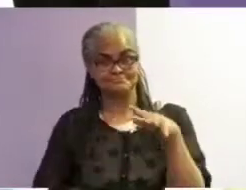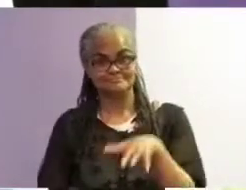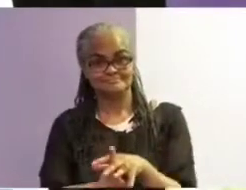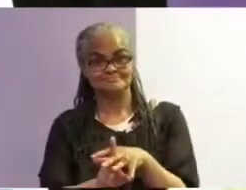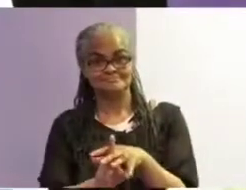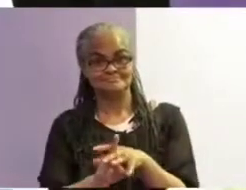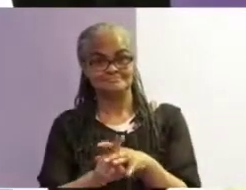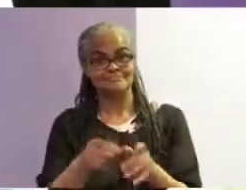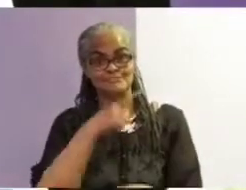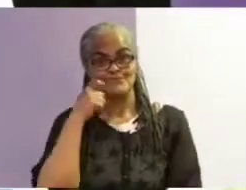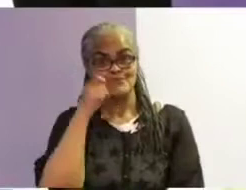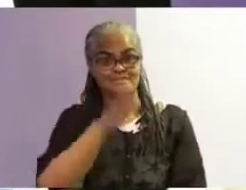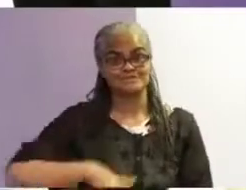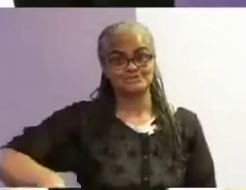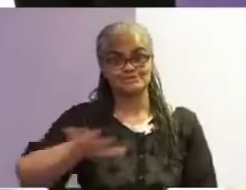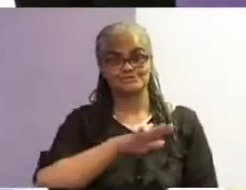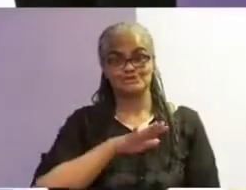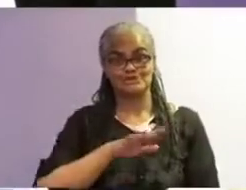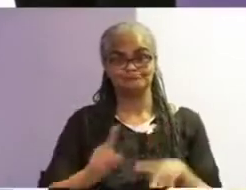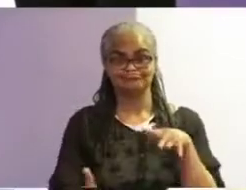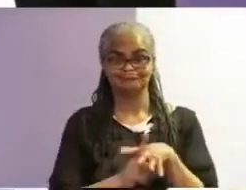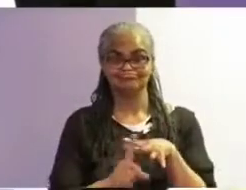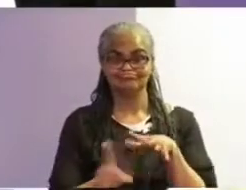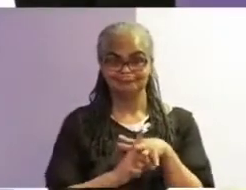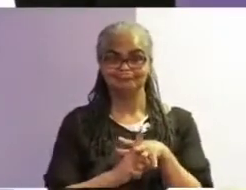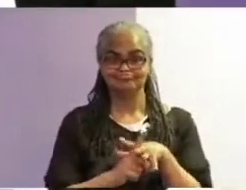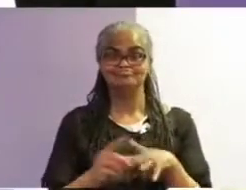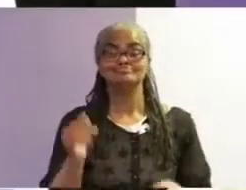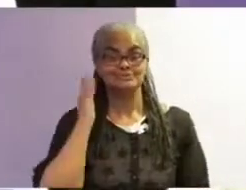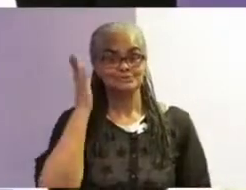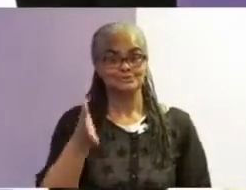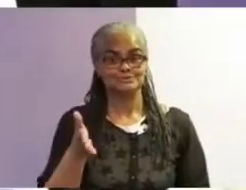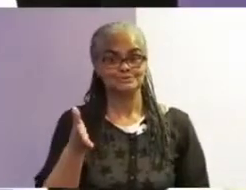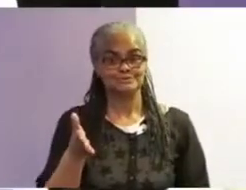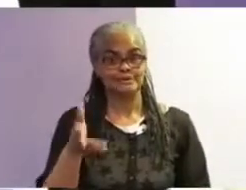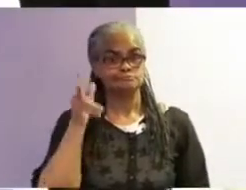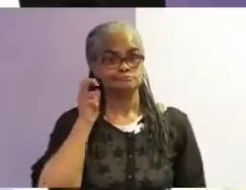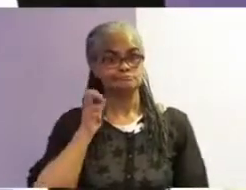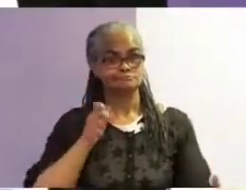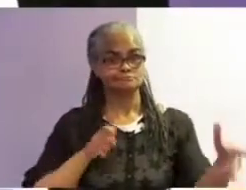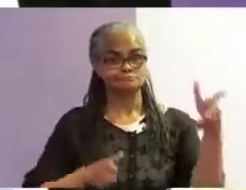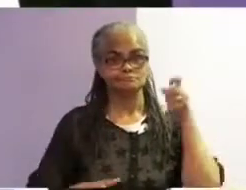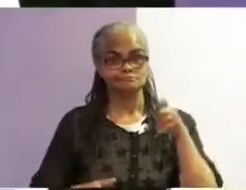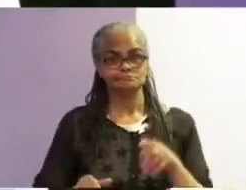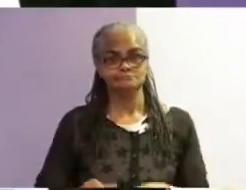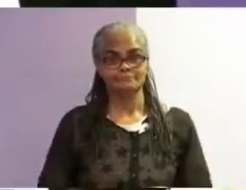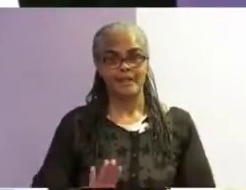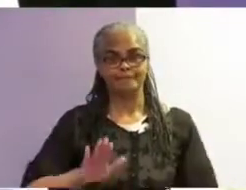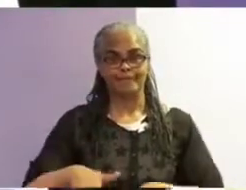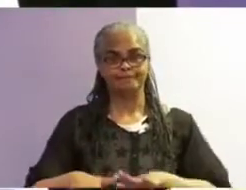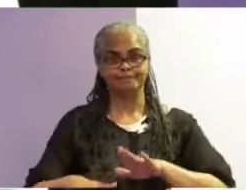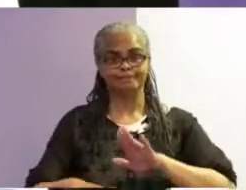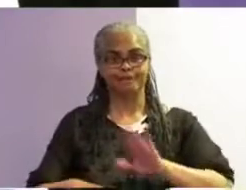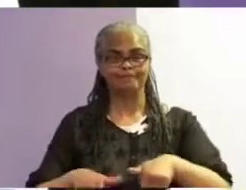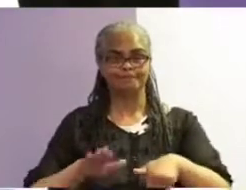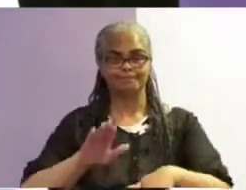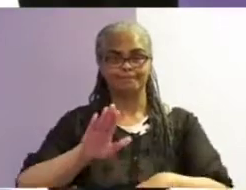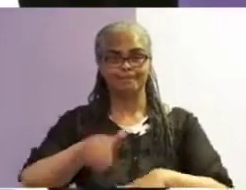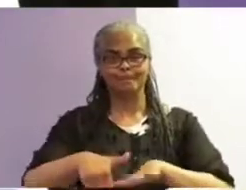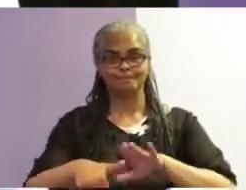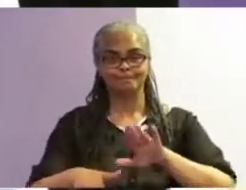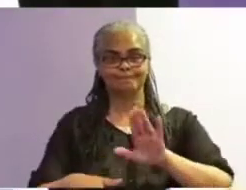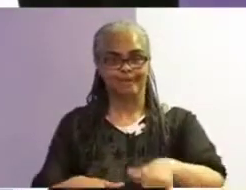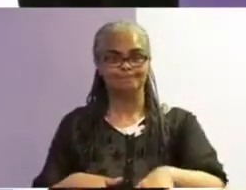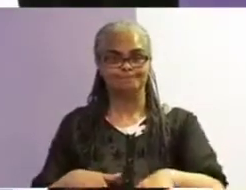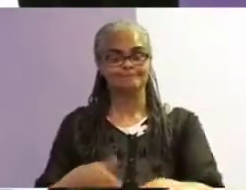Sandals on. You could hear his sandals clapping against the marble